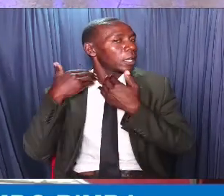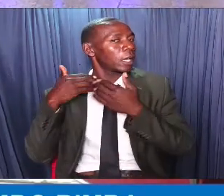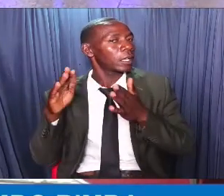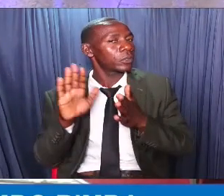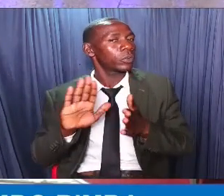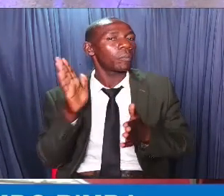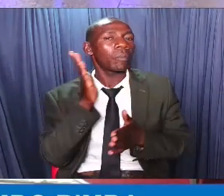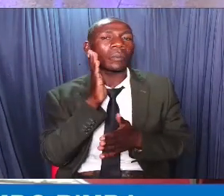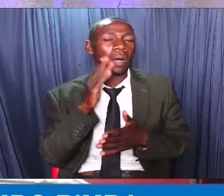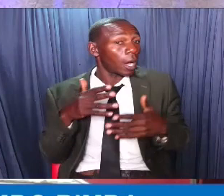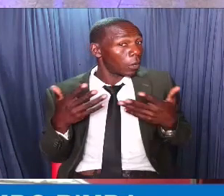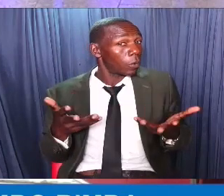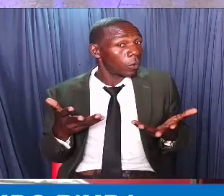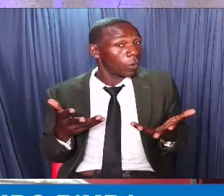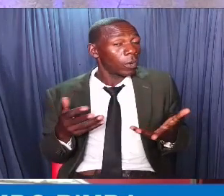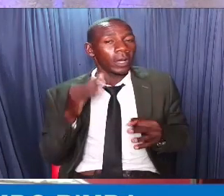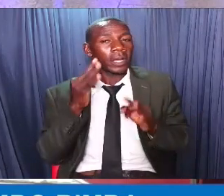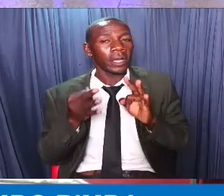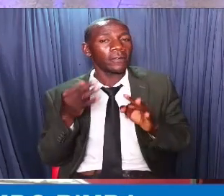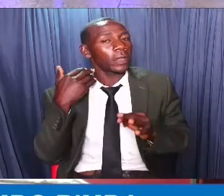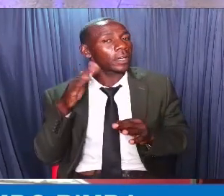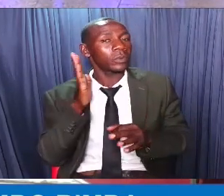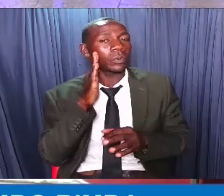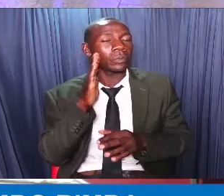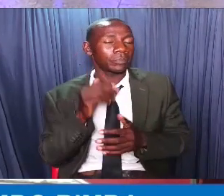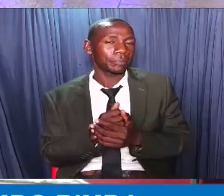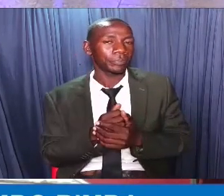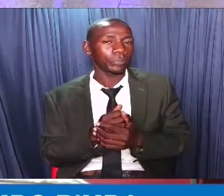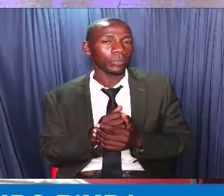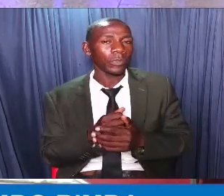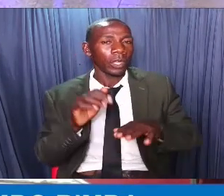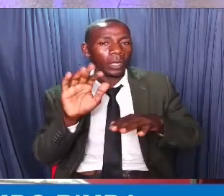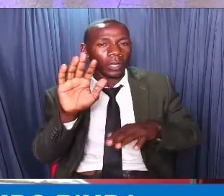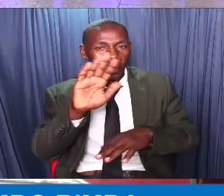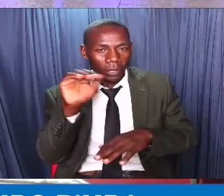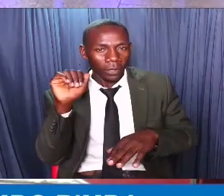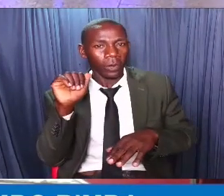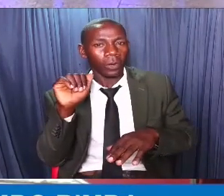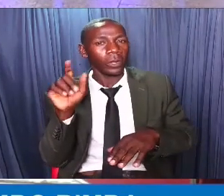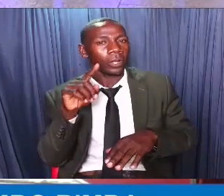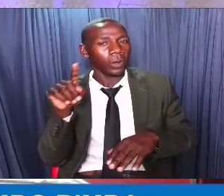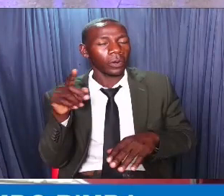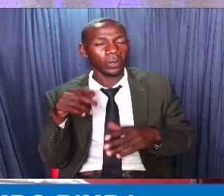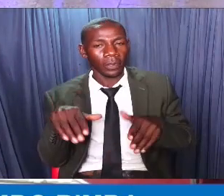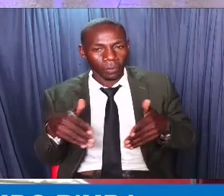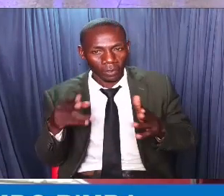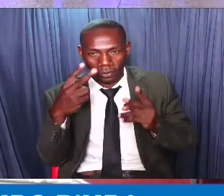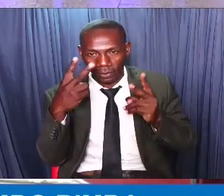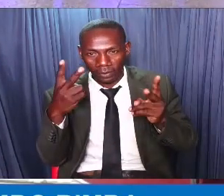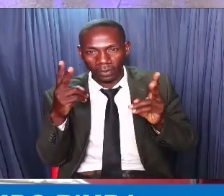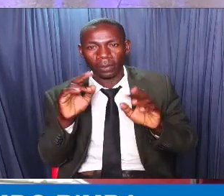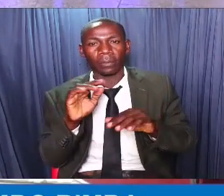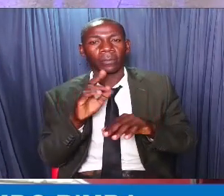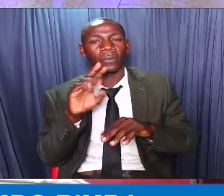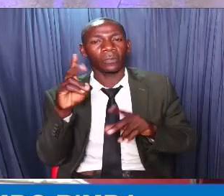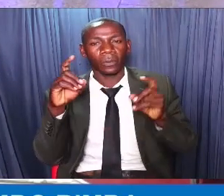hate the mother. Sasa yeye akichukia. Now if he hates. Na muite mbaya vile wewe unavyo mnambaya. And call her evil like you call